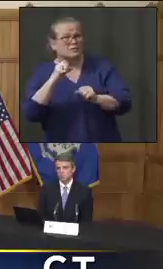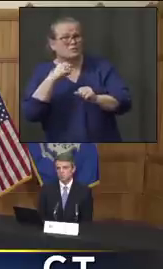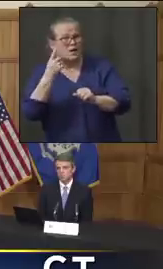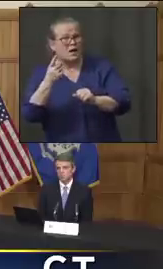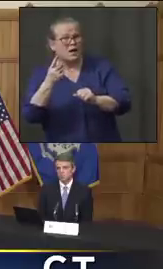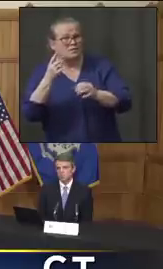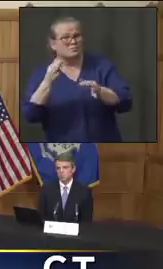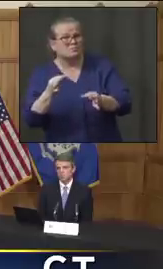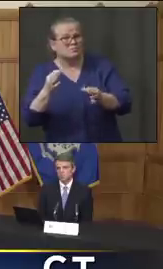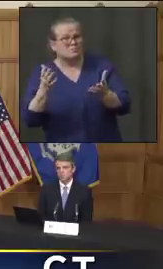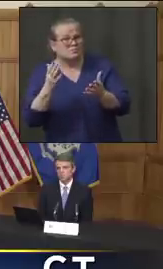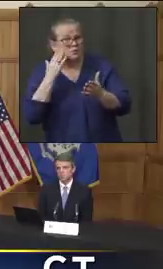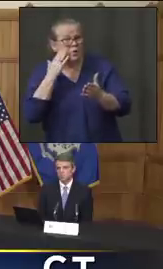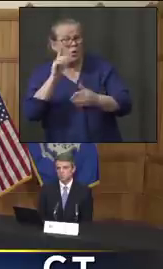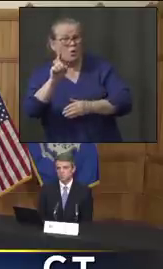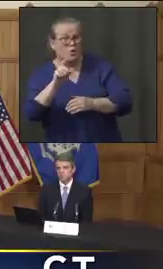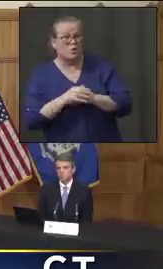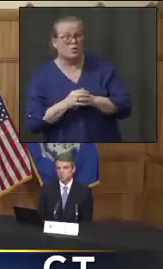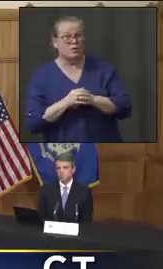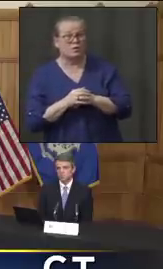So let me, go ahead, Albert.